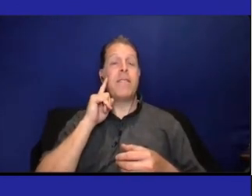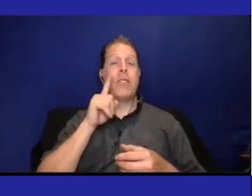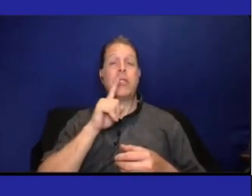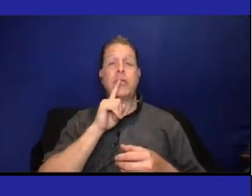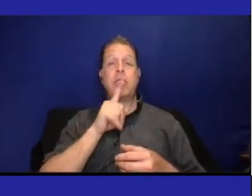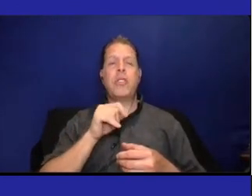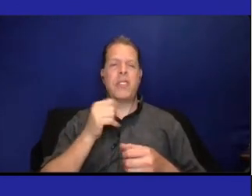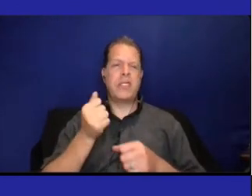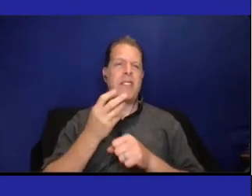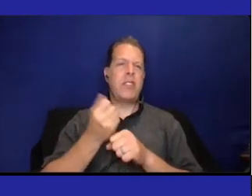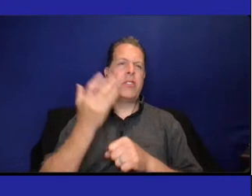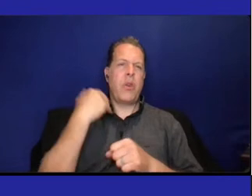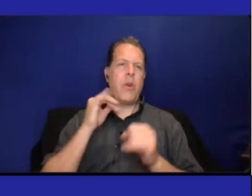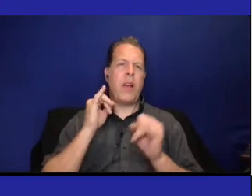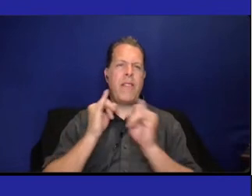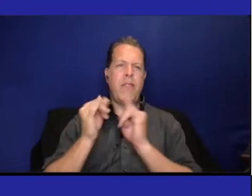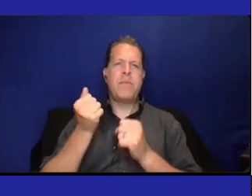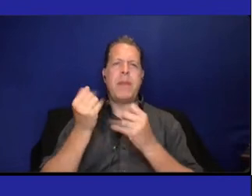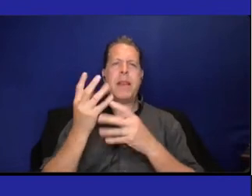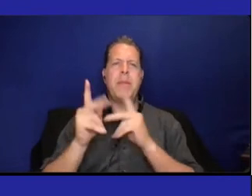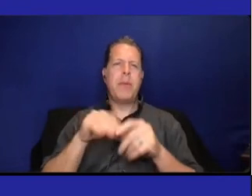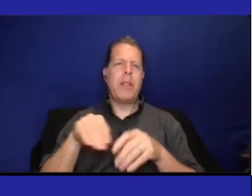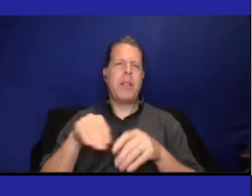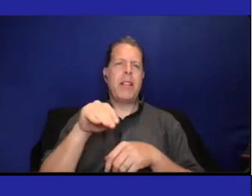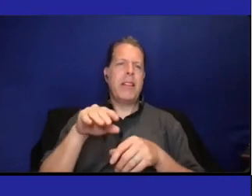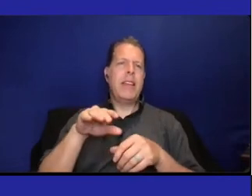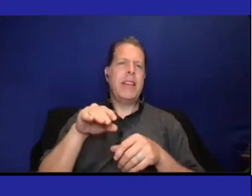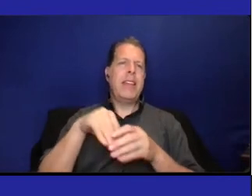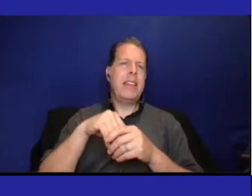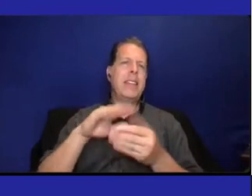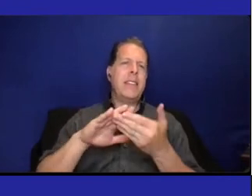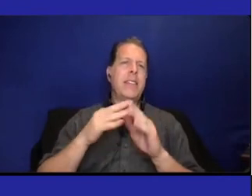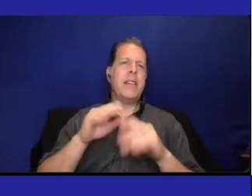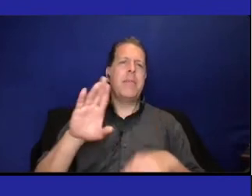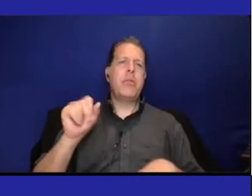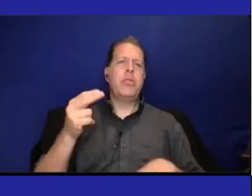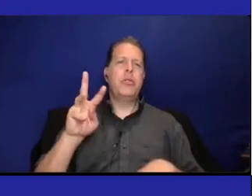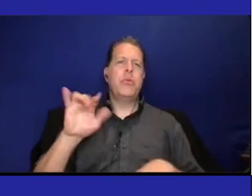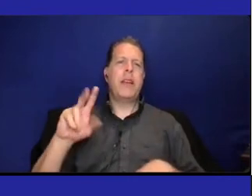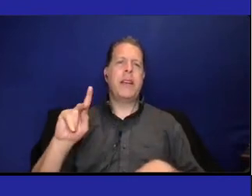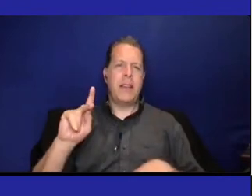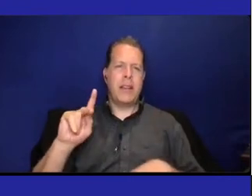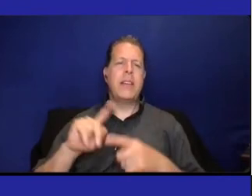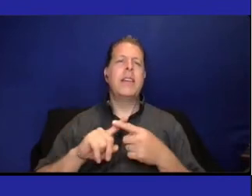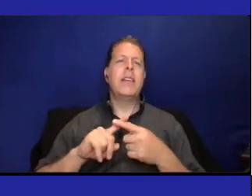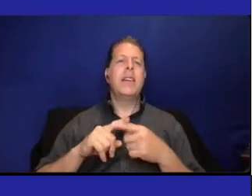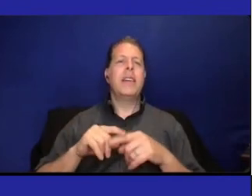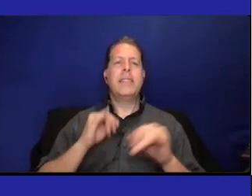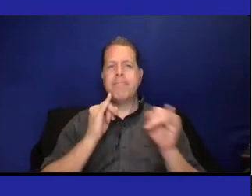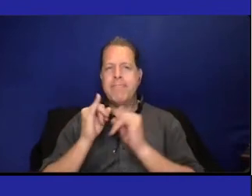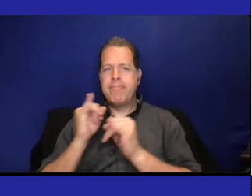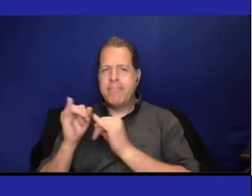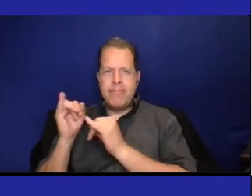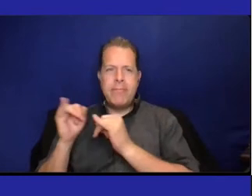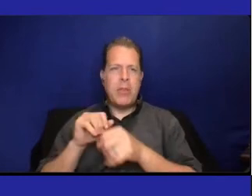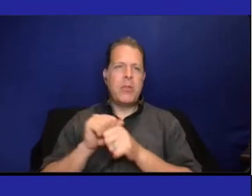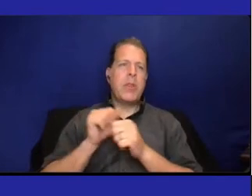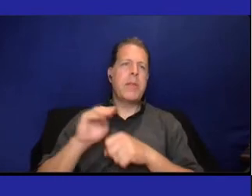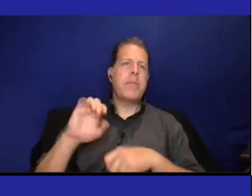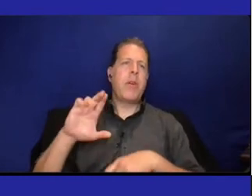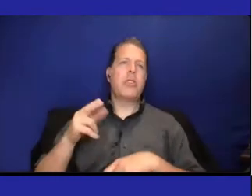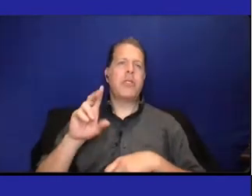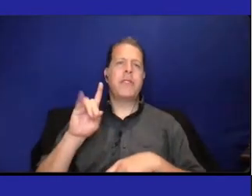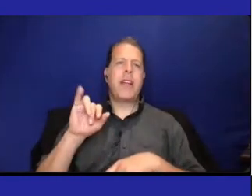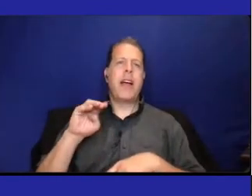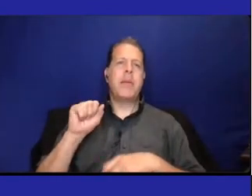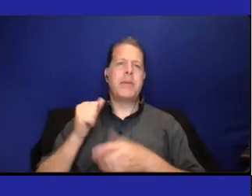I interviewed many people in the community of Bushwick as I was doing some work with the March of Dimes Healthier Babies